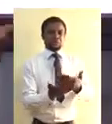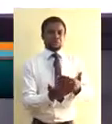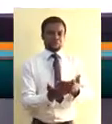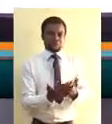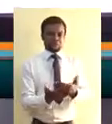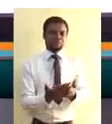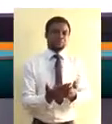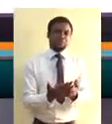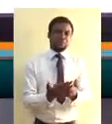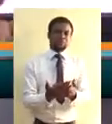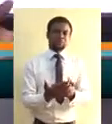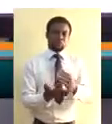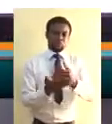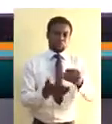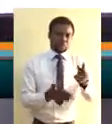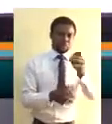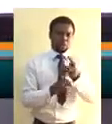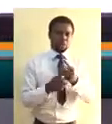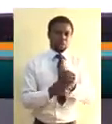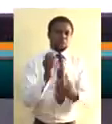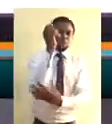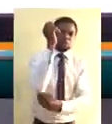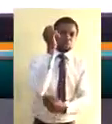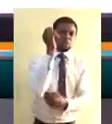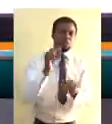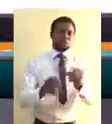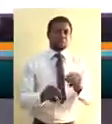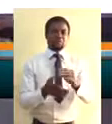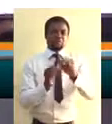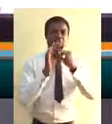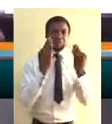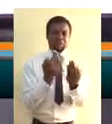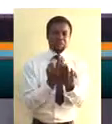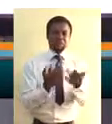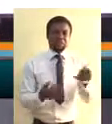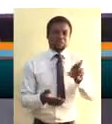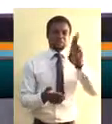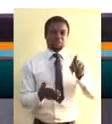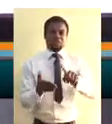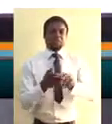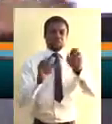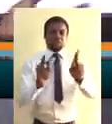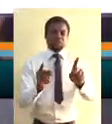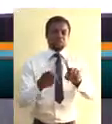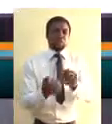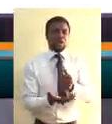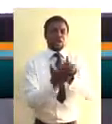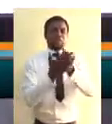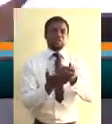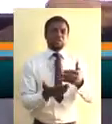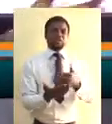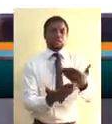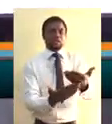at our students, some of them from less privileged backgrounds, they use that opportunity to kind of augment their